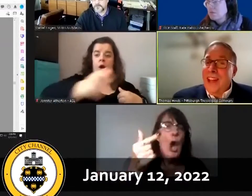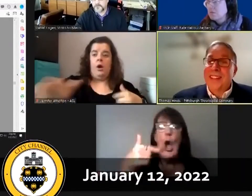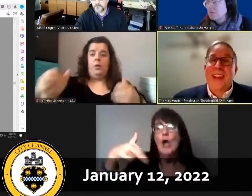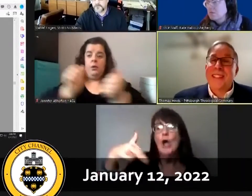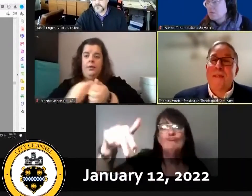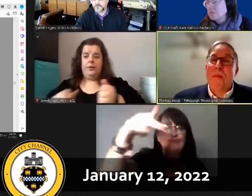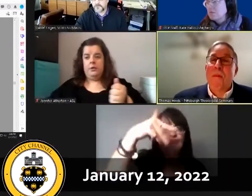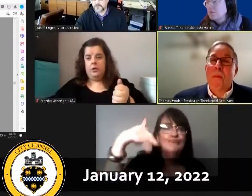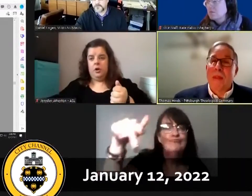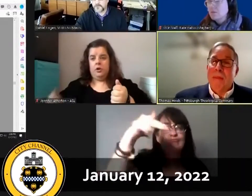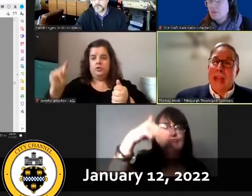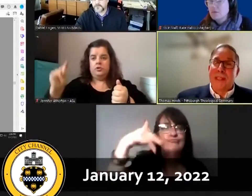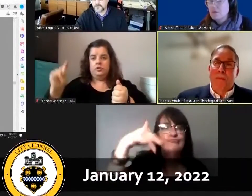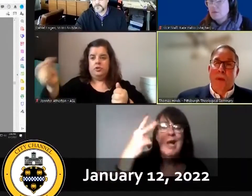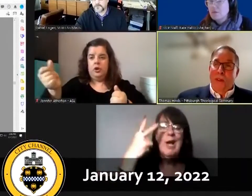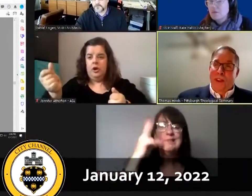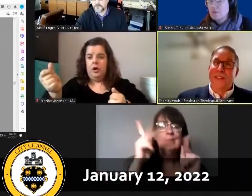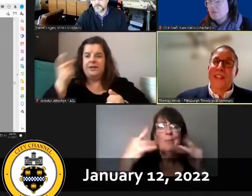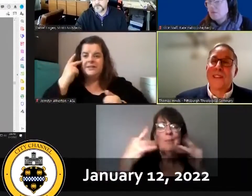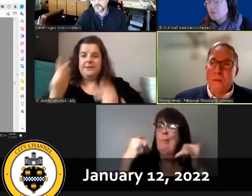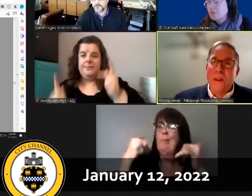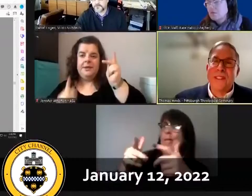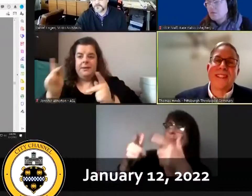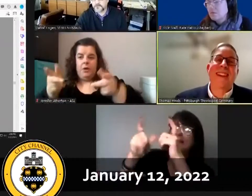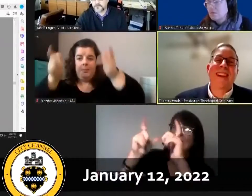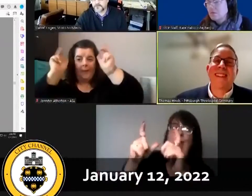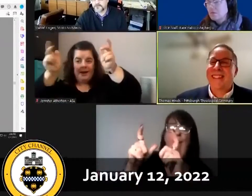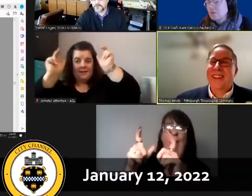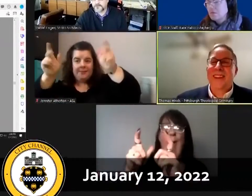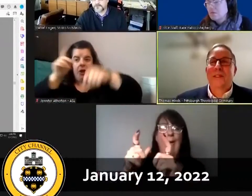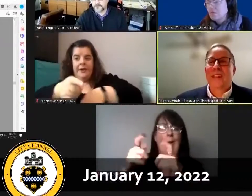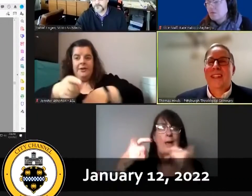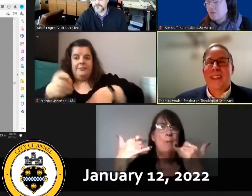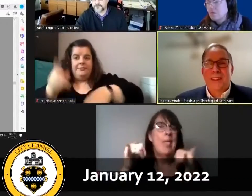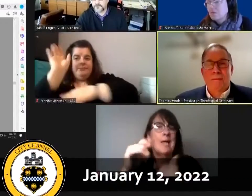I see people playing basketball on our tennis courts.